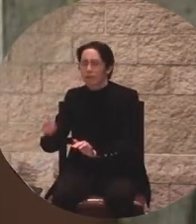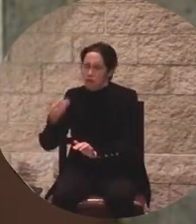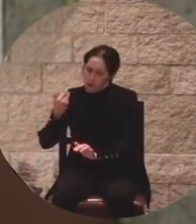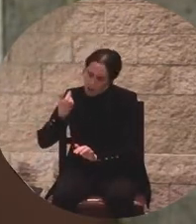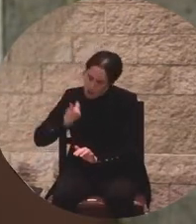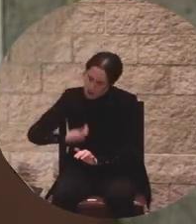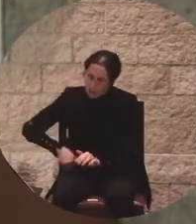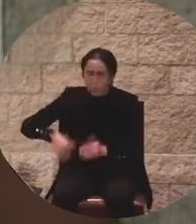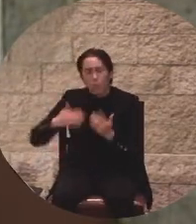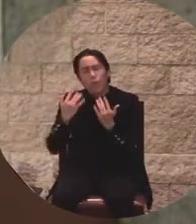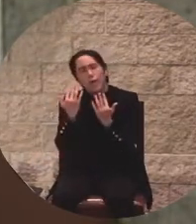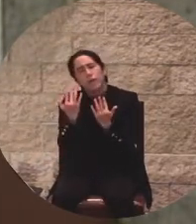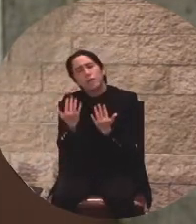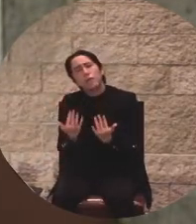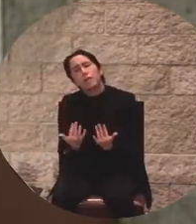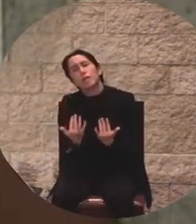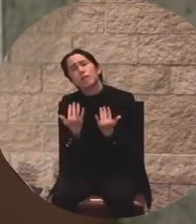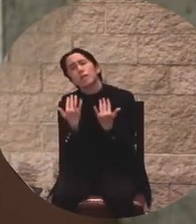I am